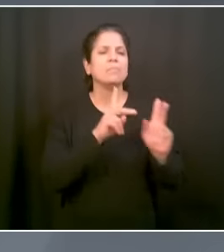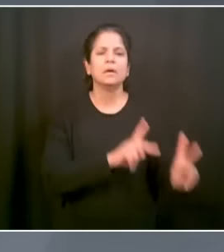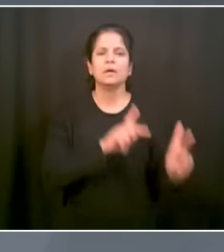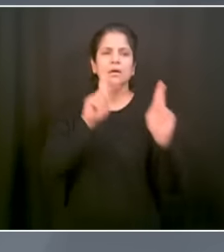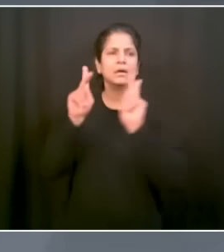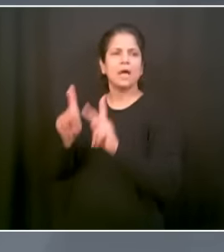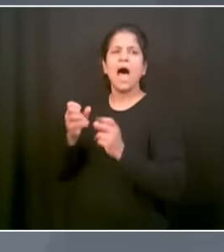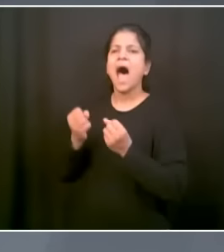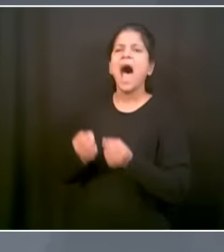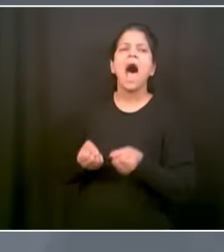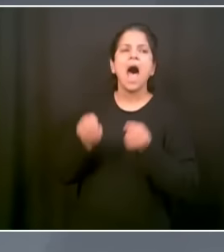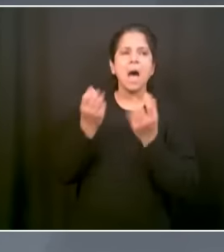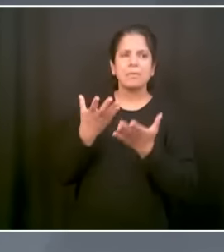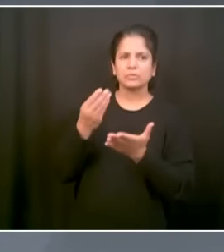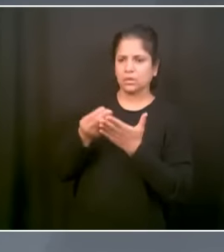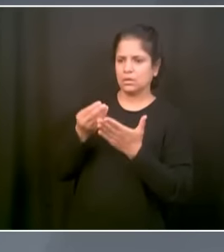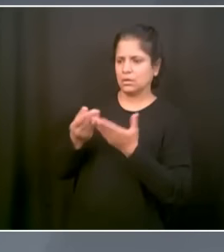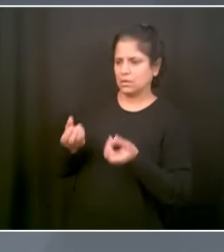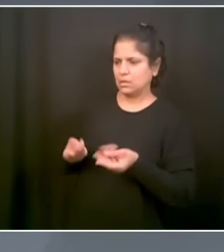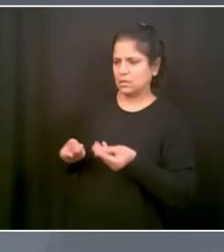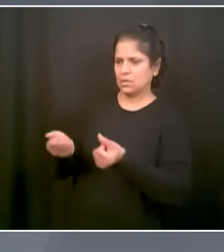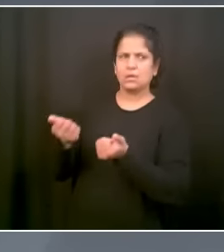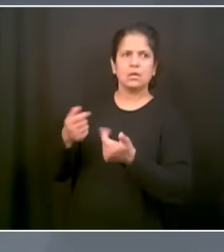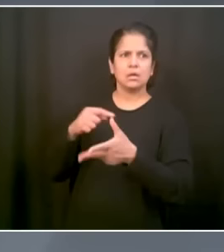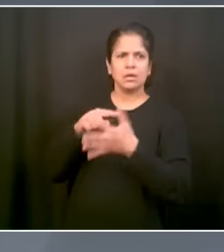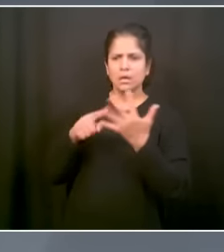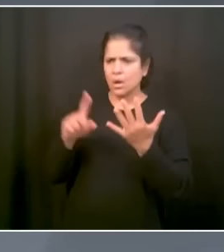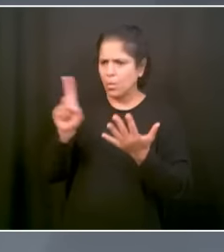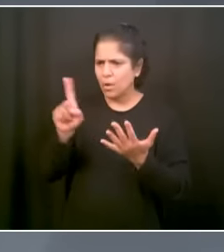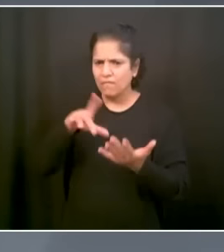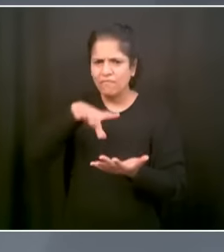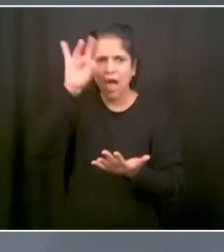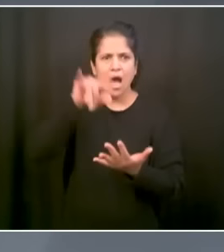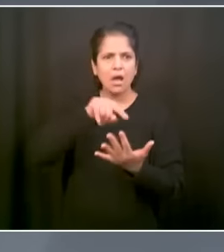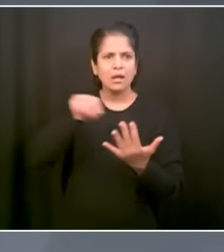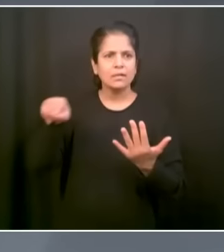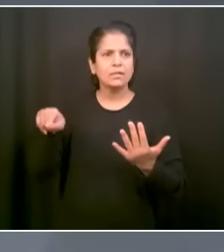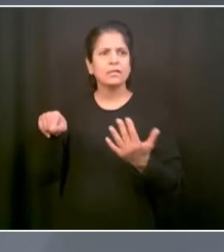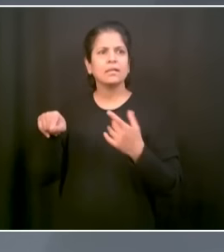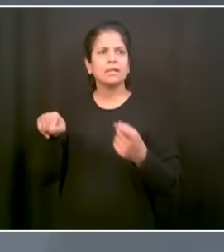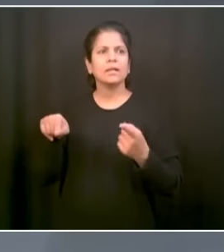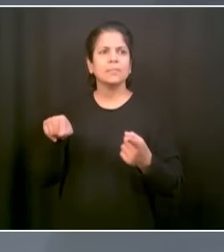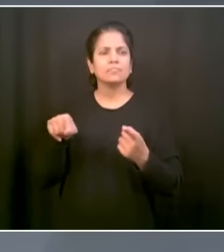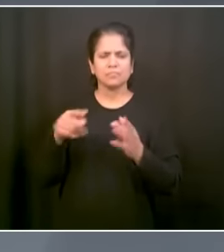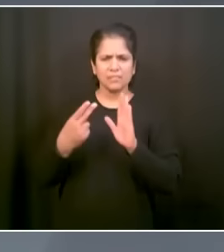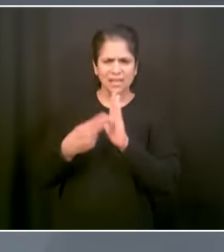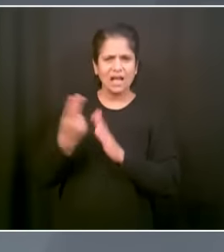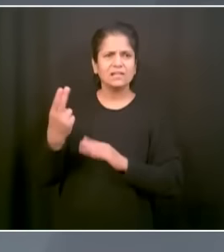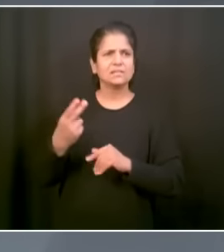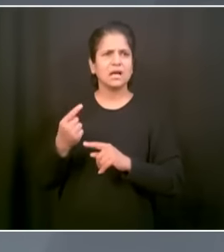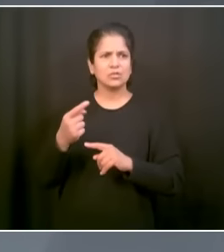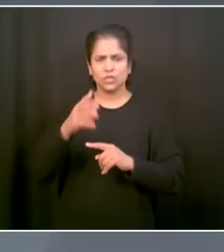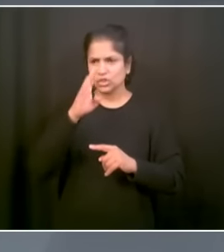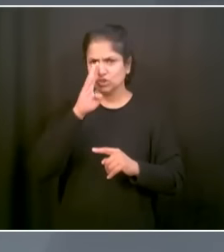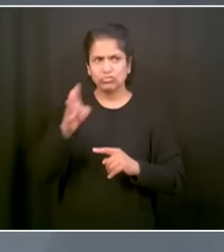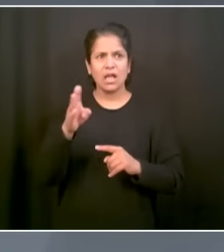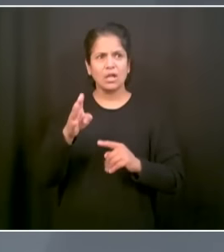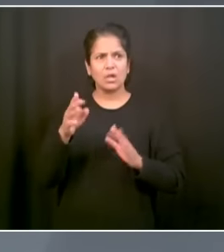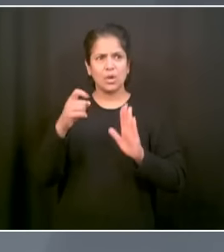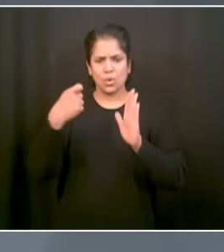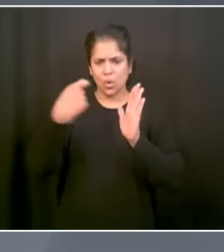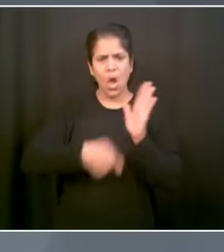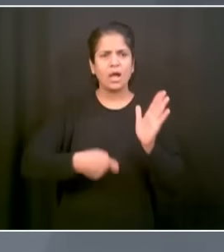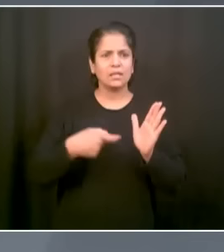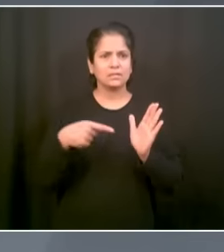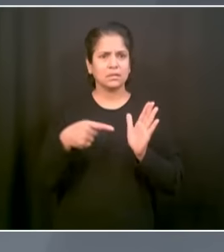actual costs of what these programs are. So we're going to be honest about these costs, we're going to be direct about it, and we're also going to make clear the ways in which we